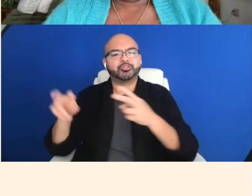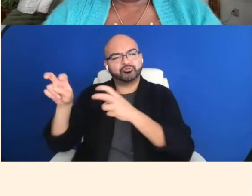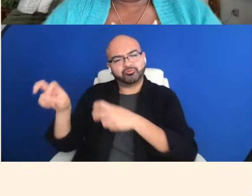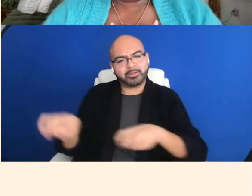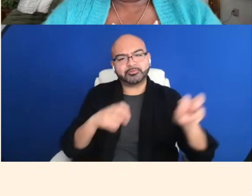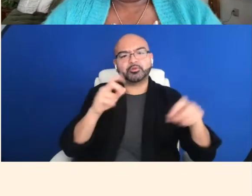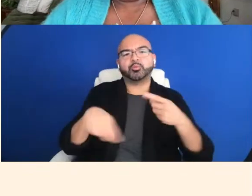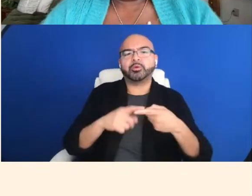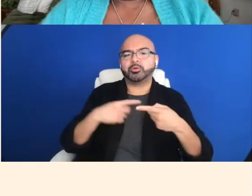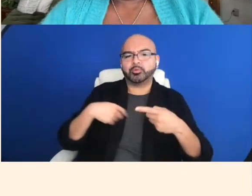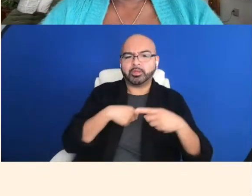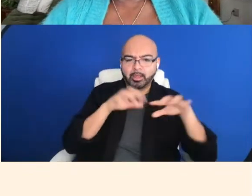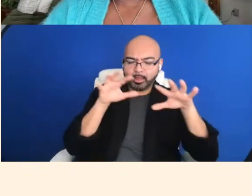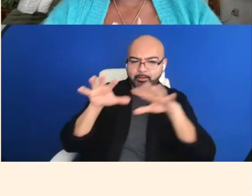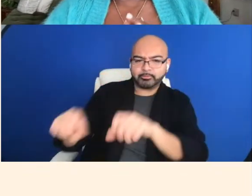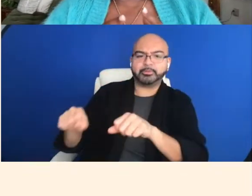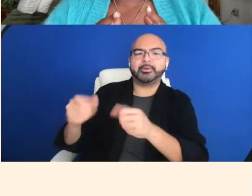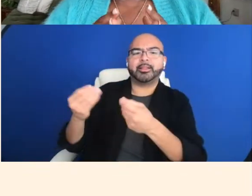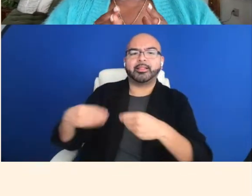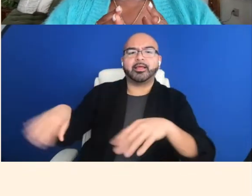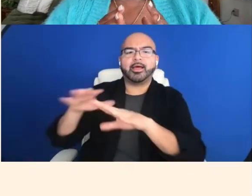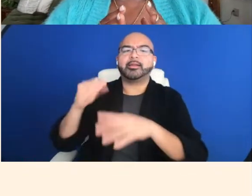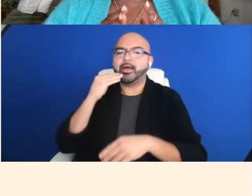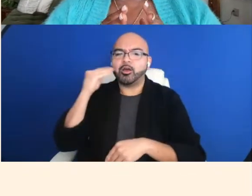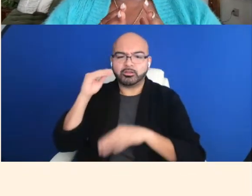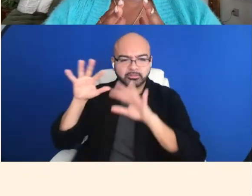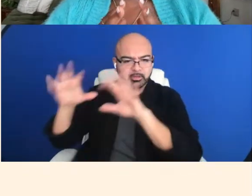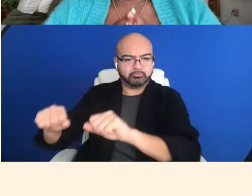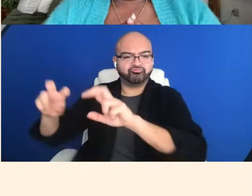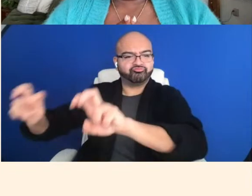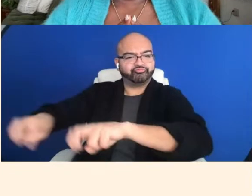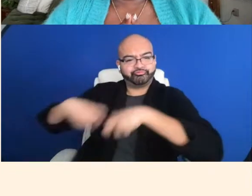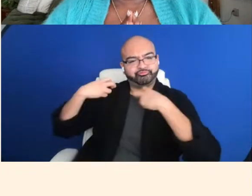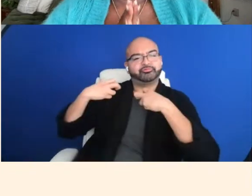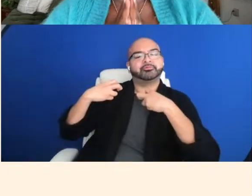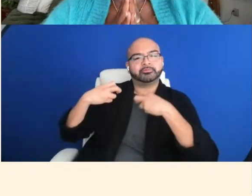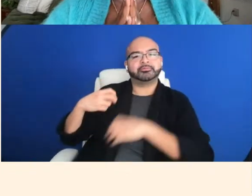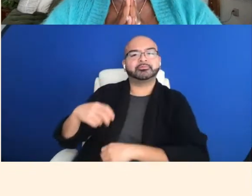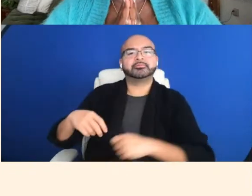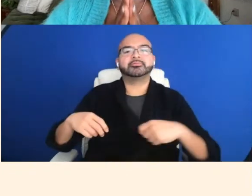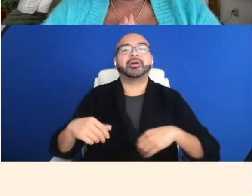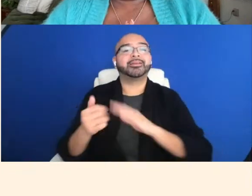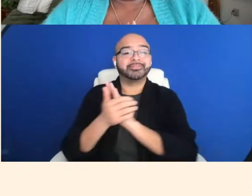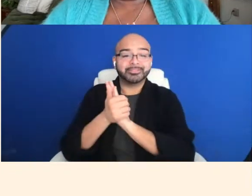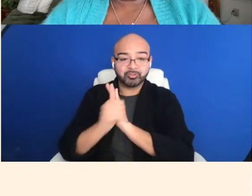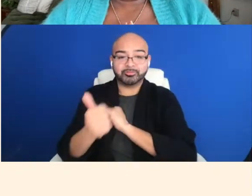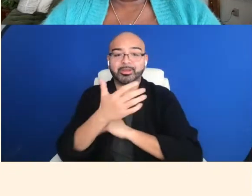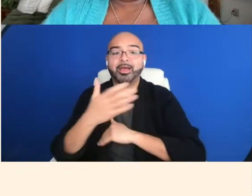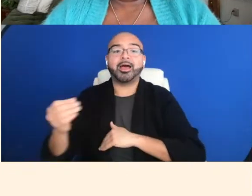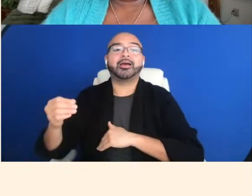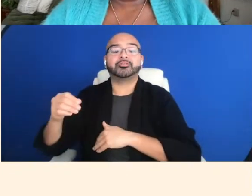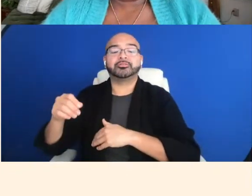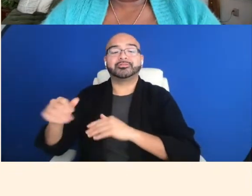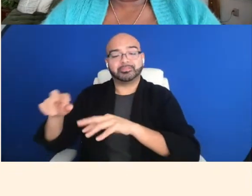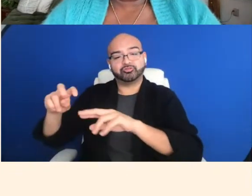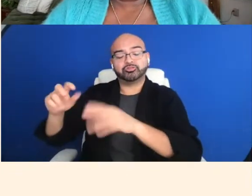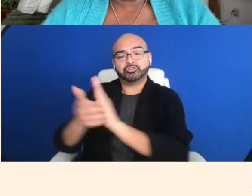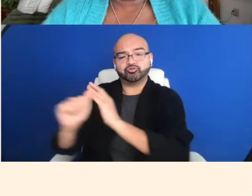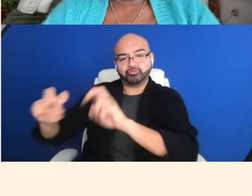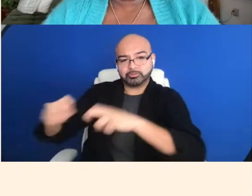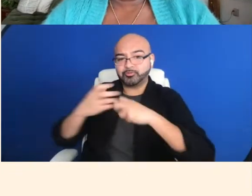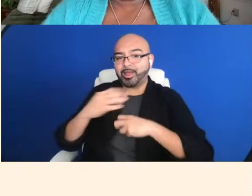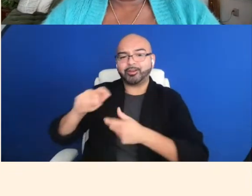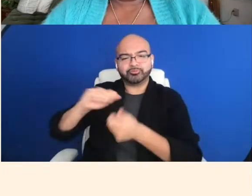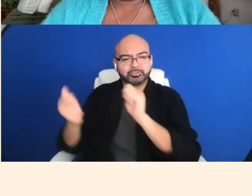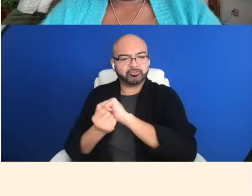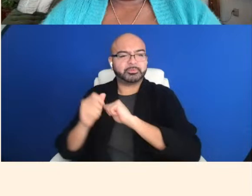land and housing, that it is a skills transfer and a transformation of an unjust finance and